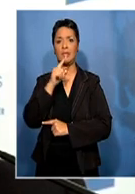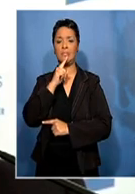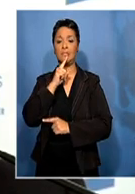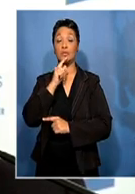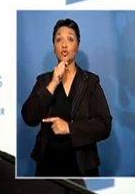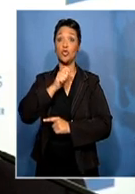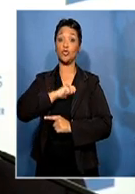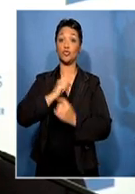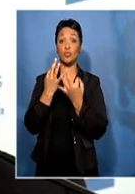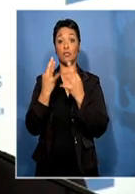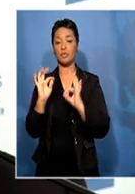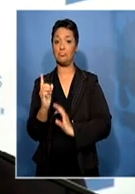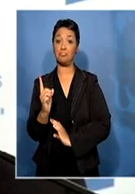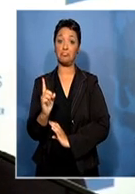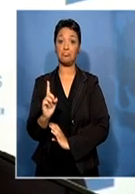truly free.